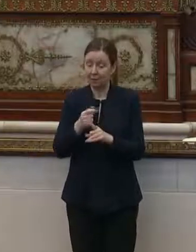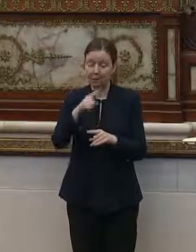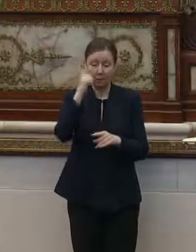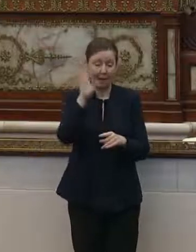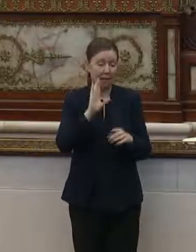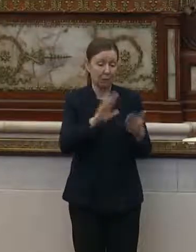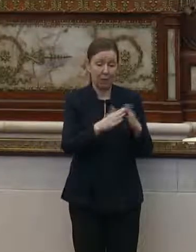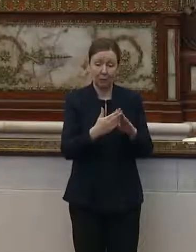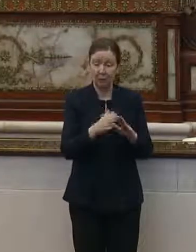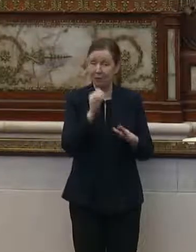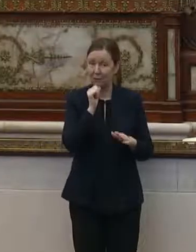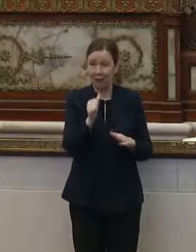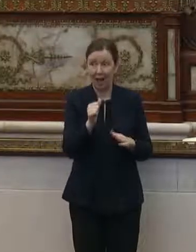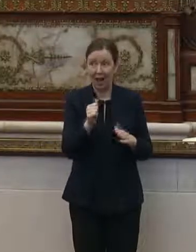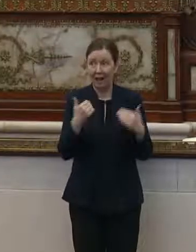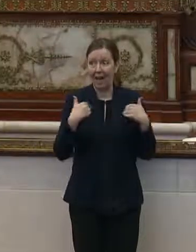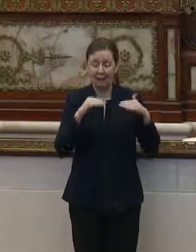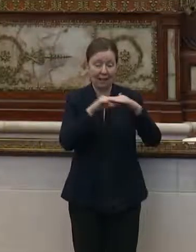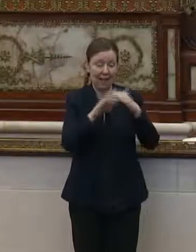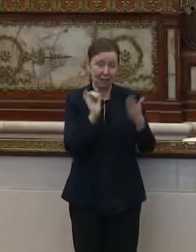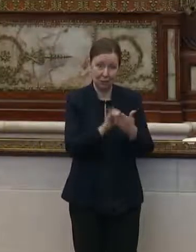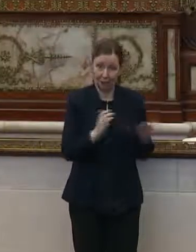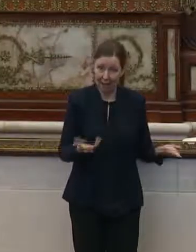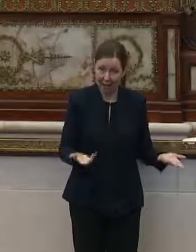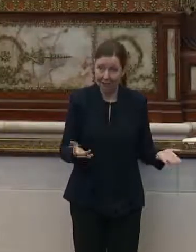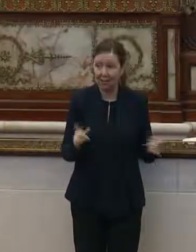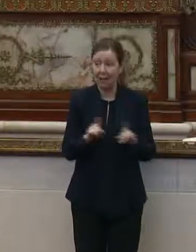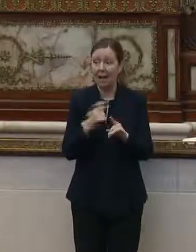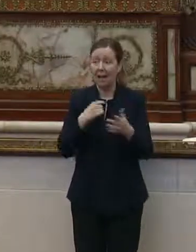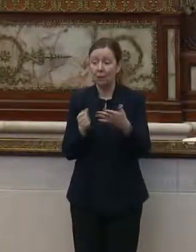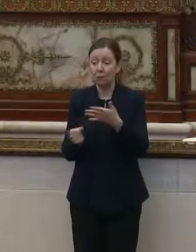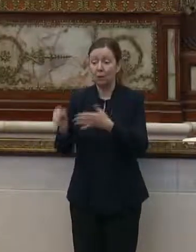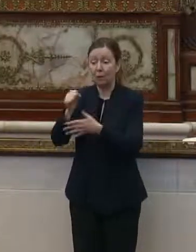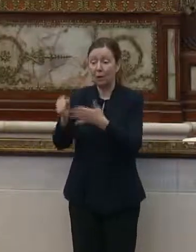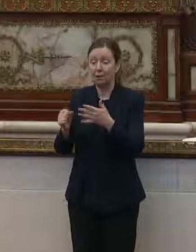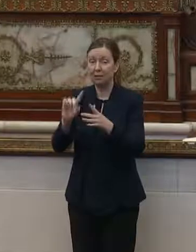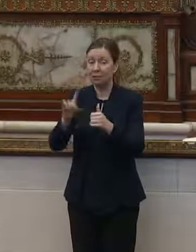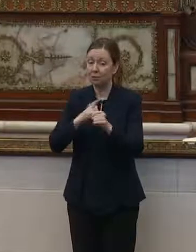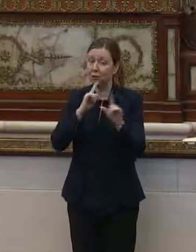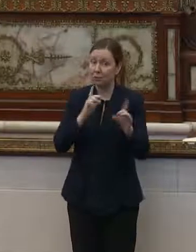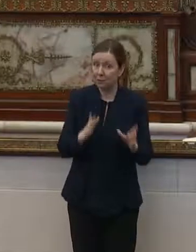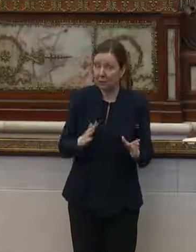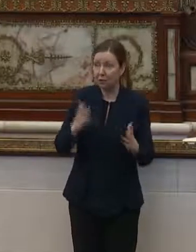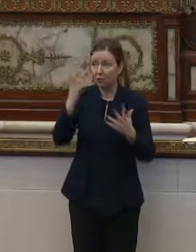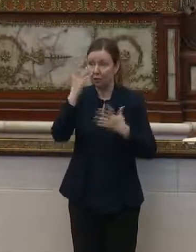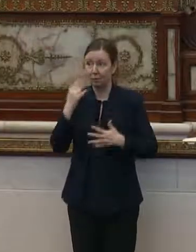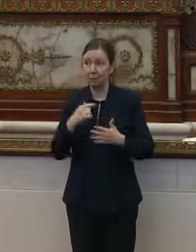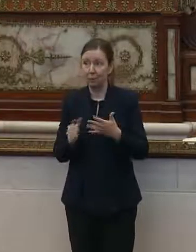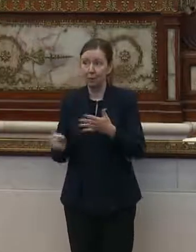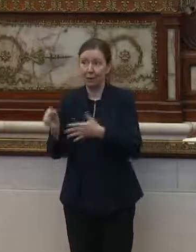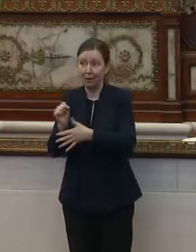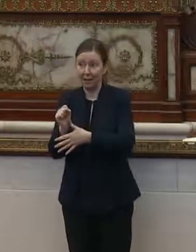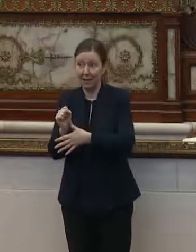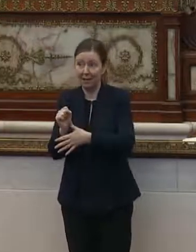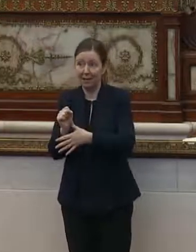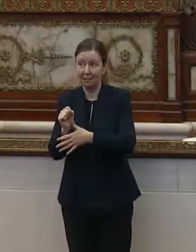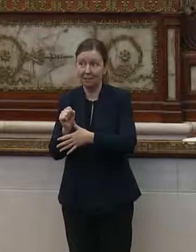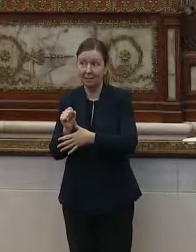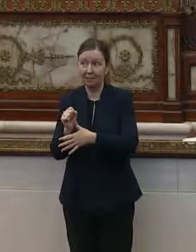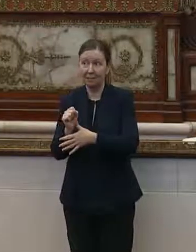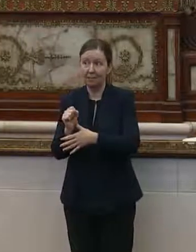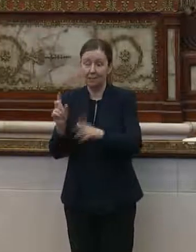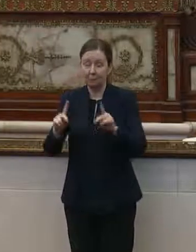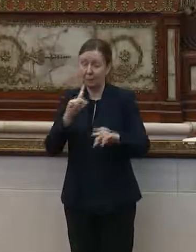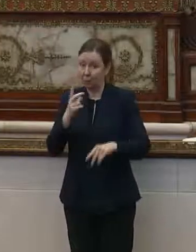brown communities are not having access to it. As we prioritize first responders, unfortunately, we prioritize folks that tend